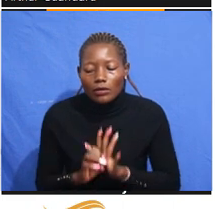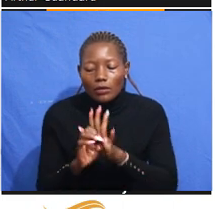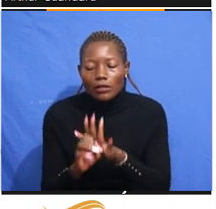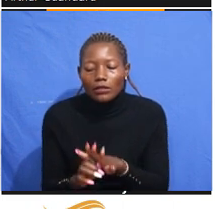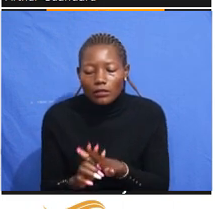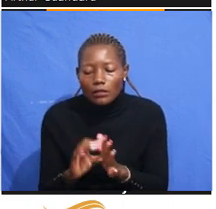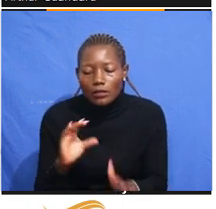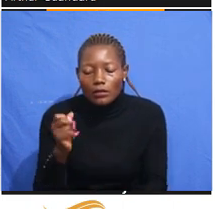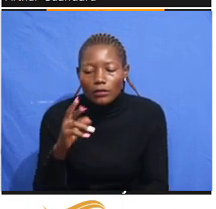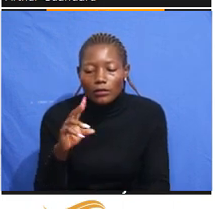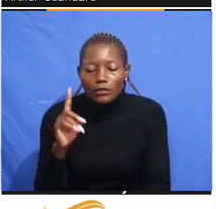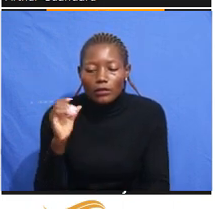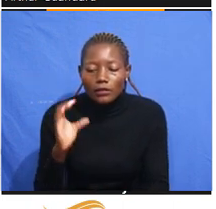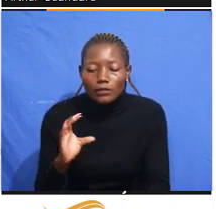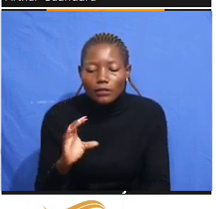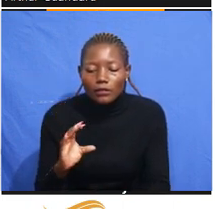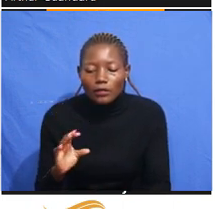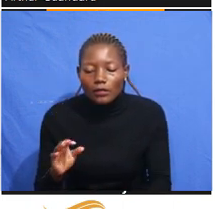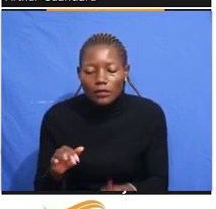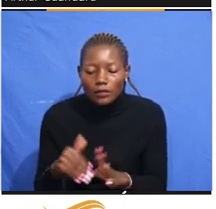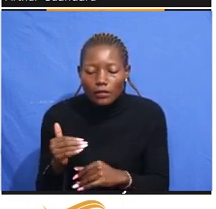of a cardiac output of 18.